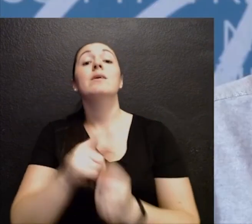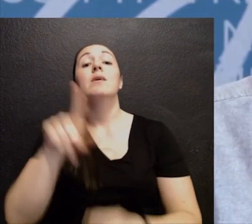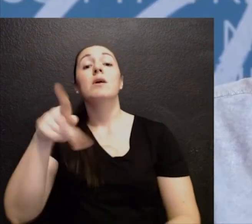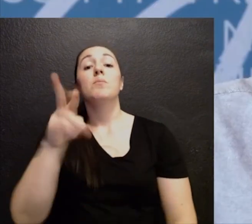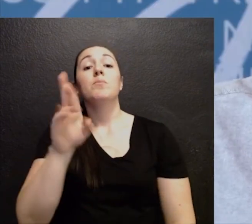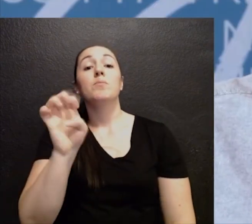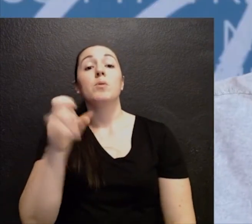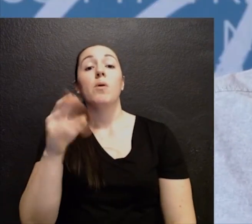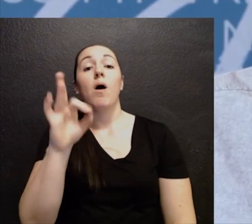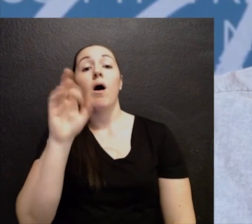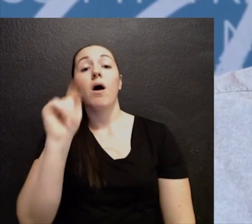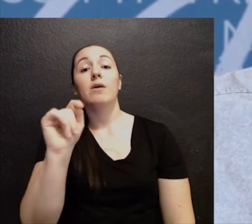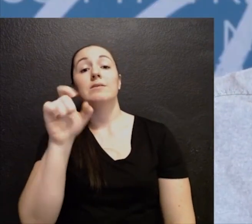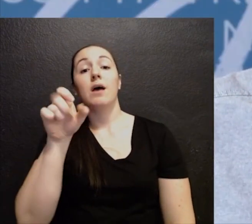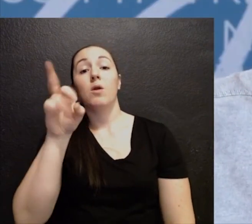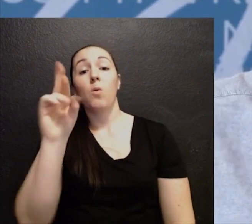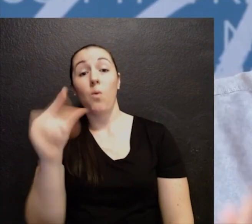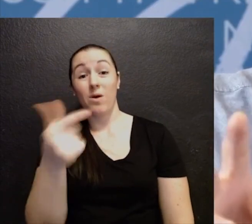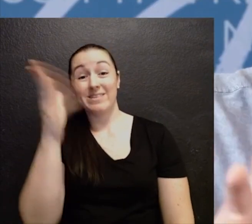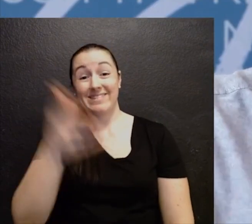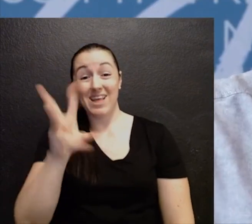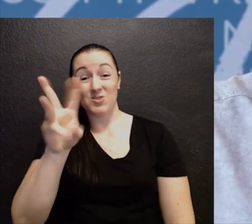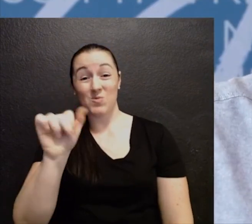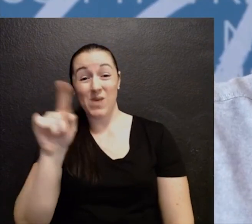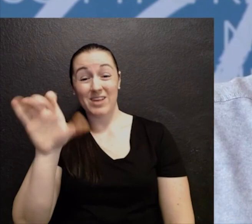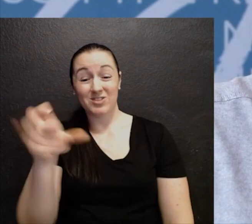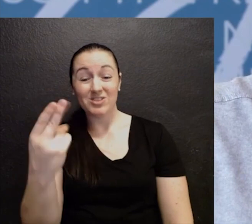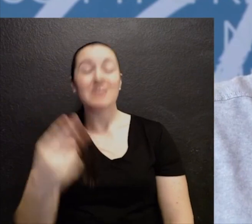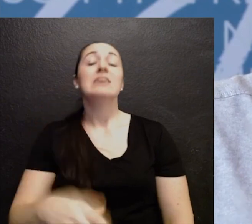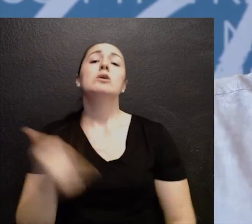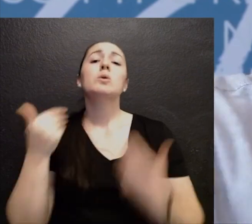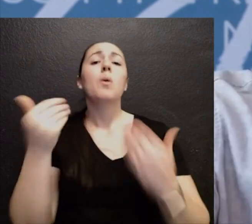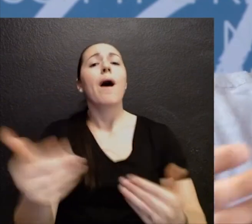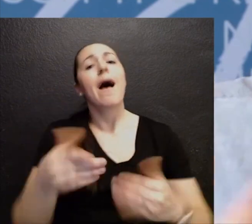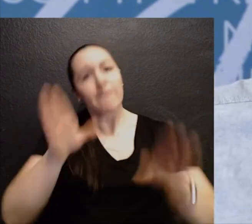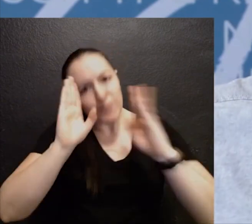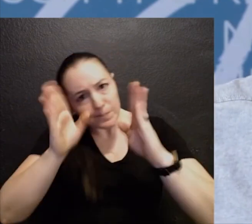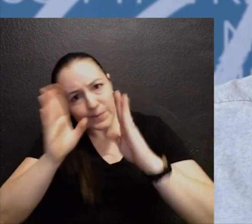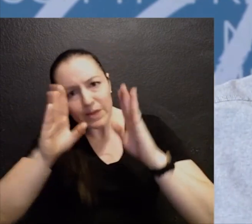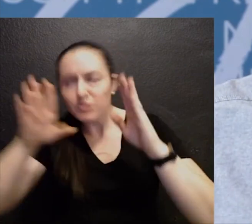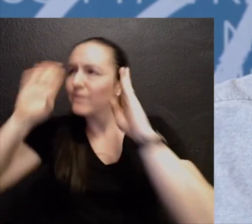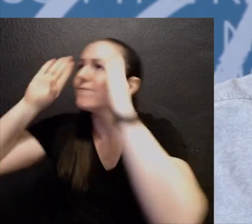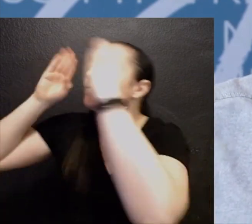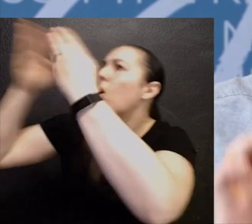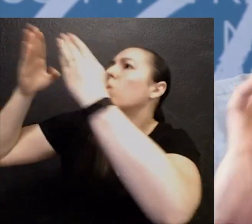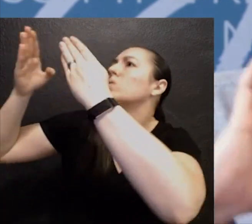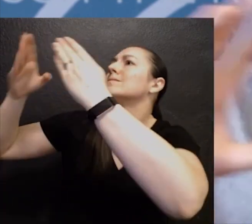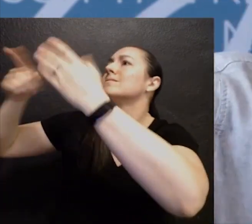pureheart.org/watch. So be encouraged. Have an amazing week and keep your focus on Him this week, Pure Heart, as we continue to love like